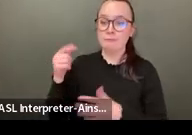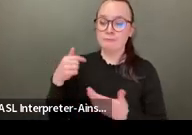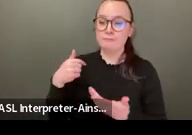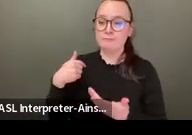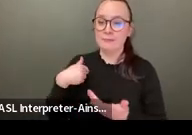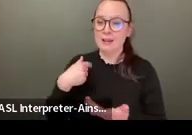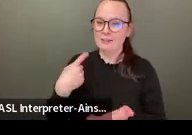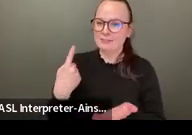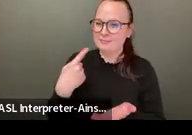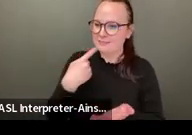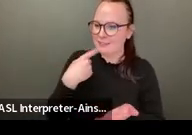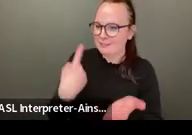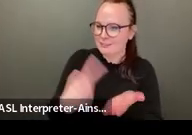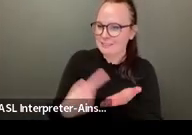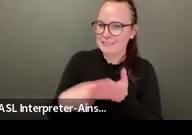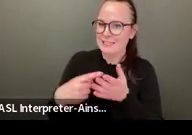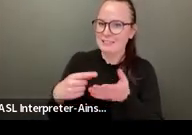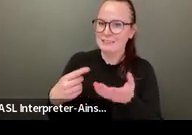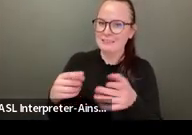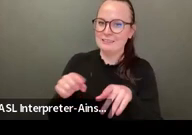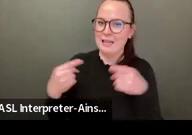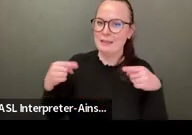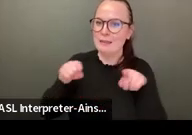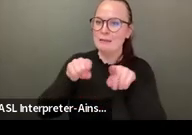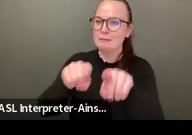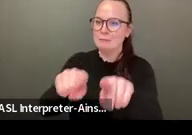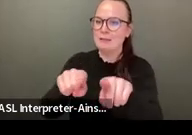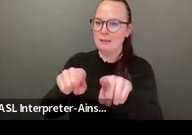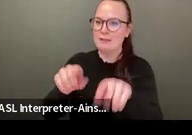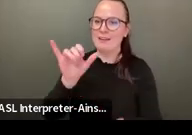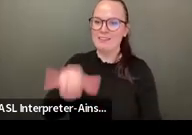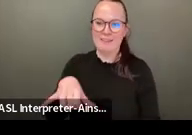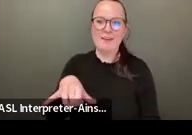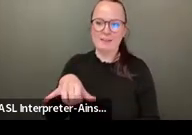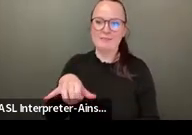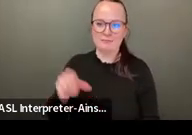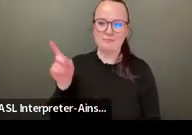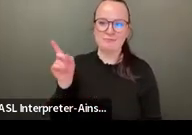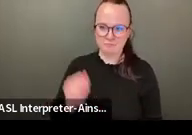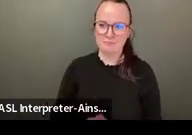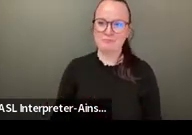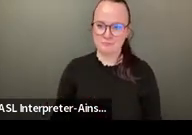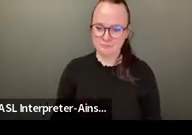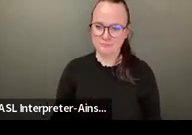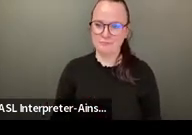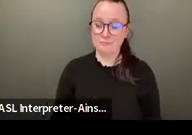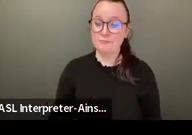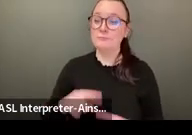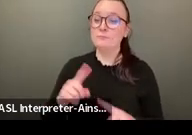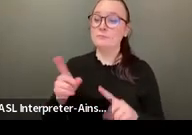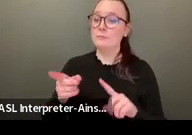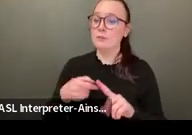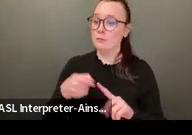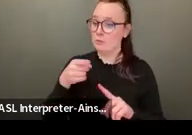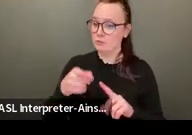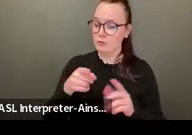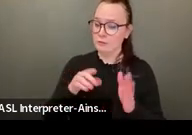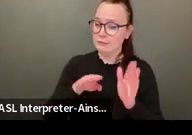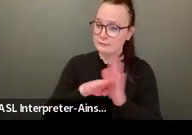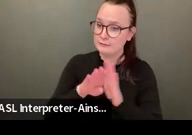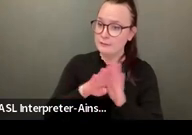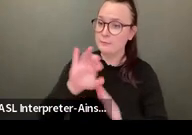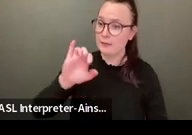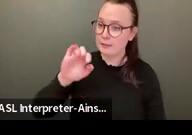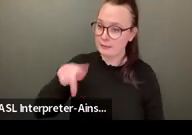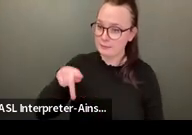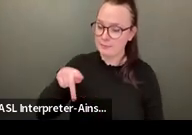about alignment. This is that visual representation of that alignment piece. So when you are developing your IEP, when you're putting